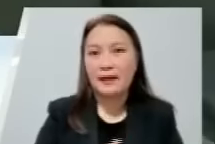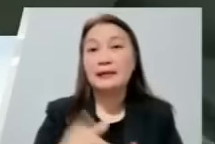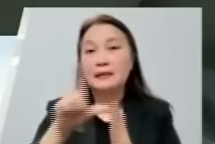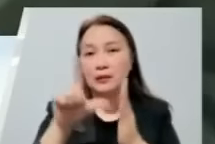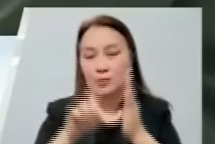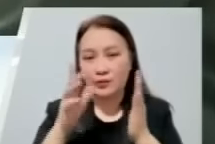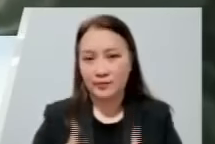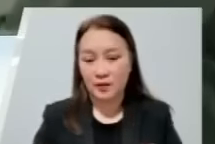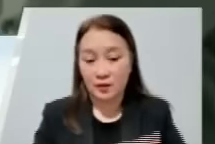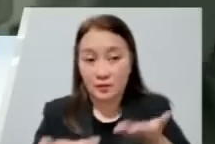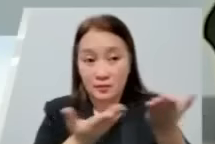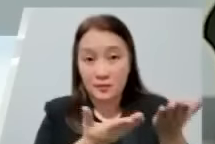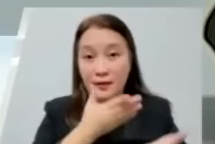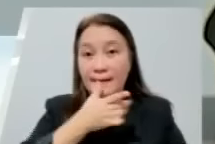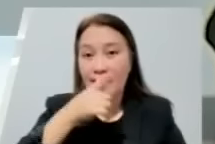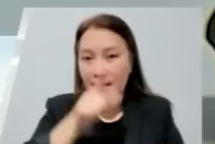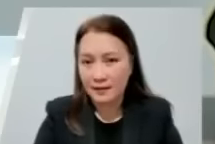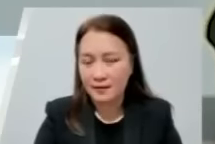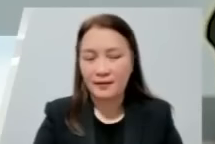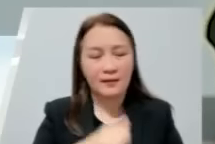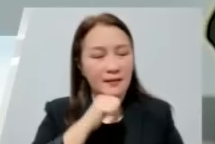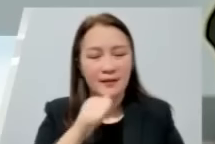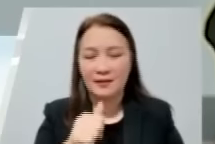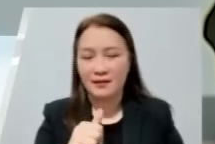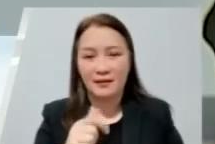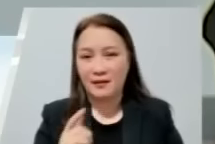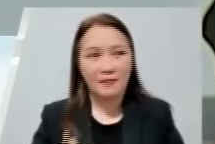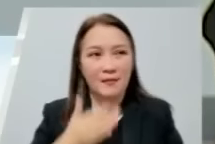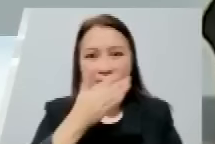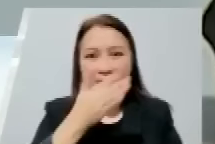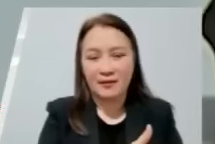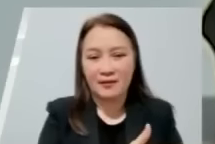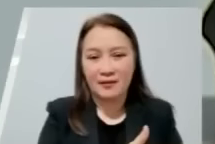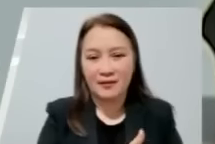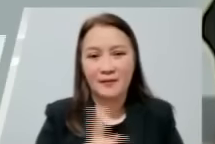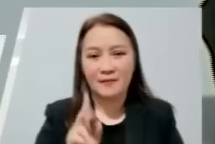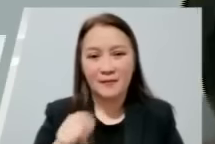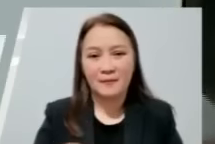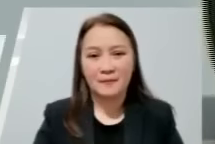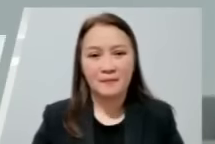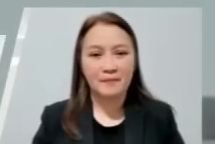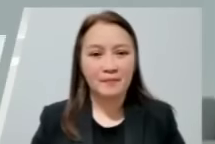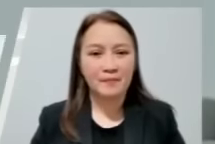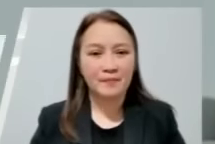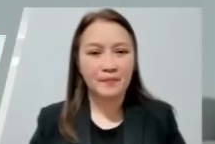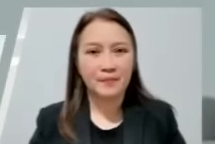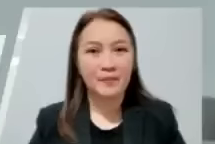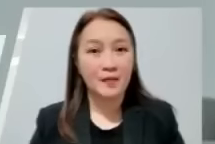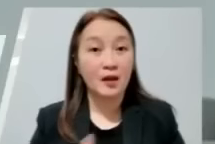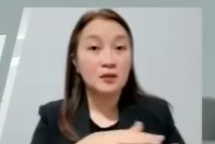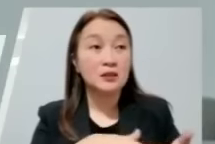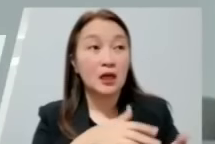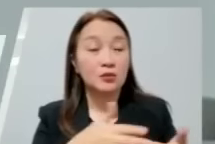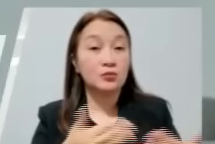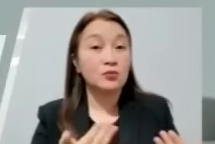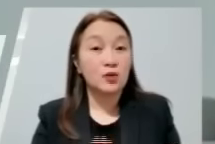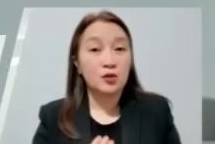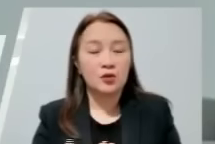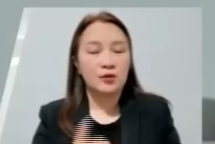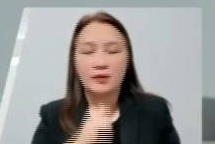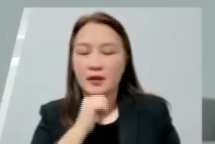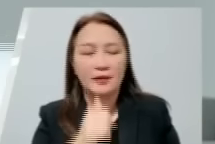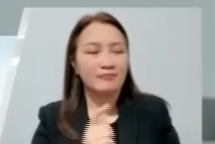di makakarating ang bise. Our client will not be able to appear at our scheduled investigation as she will be attending